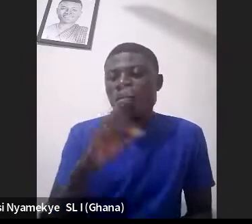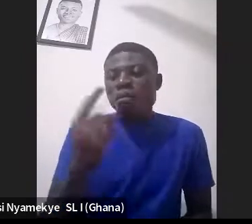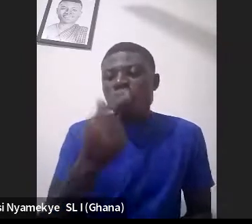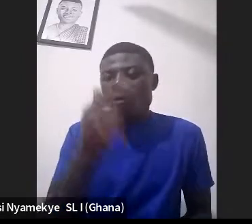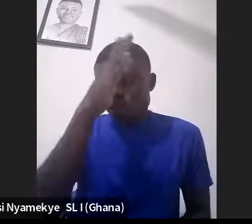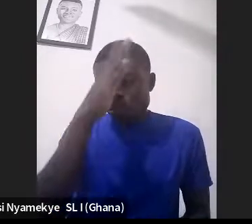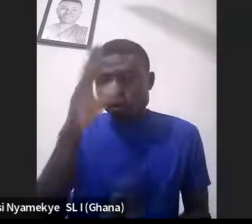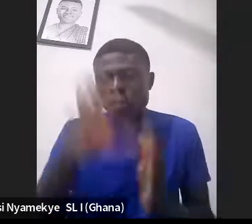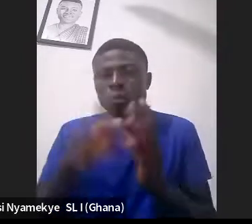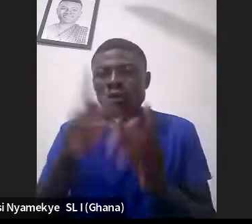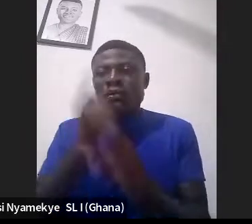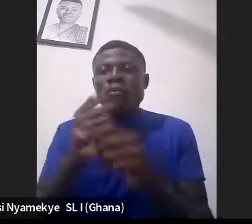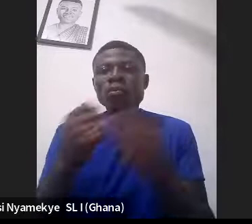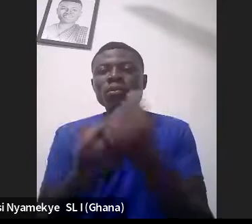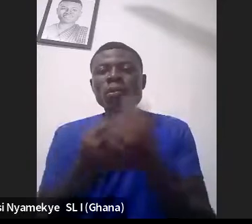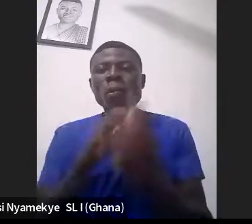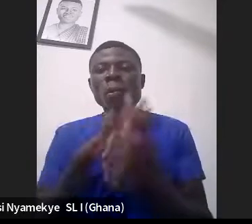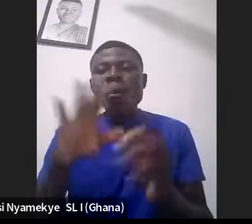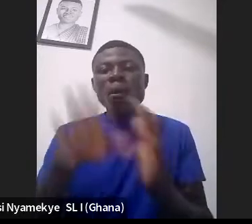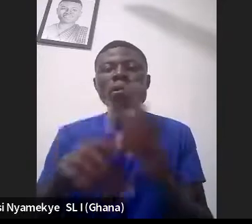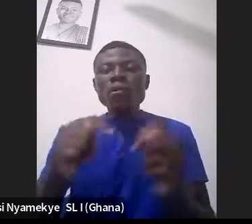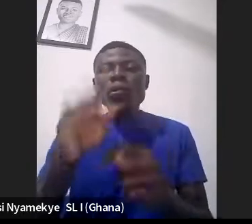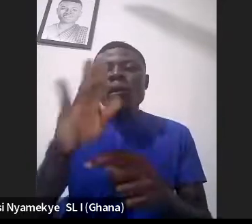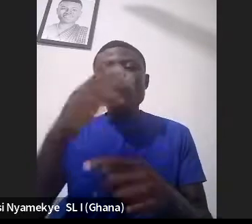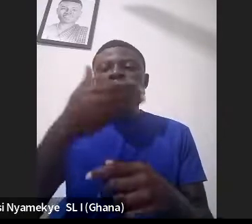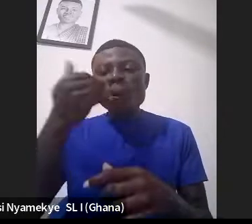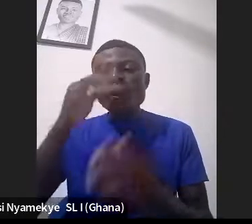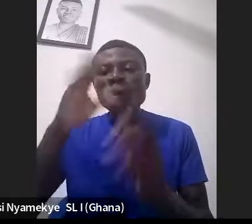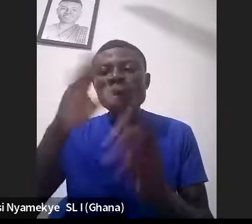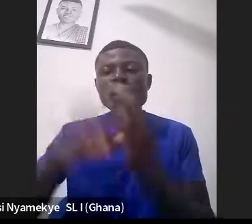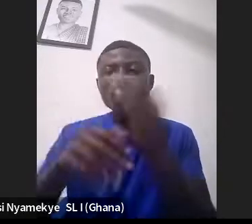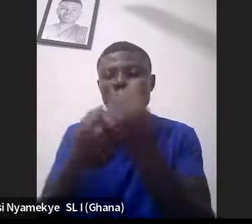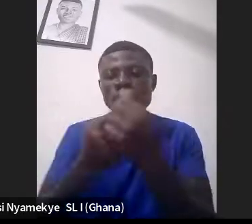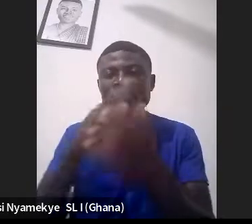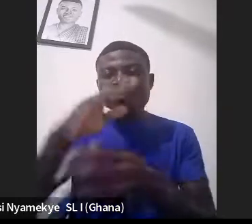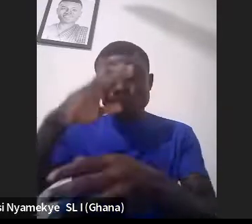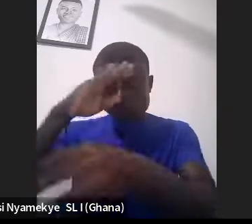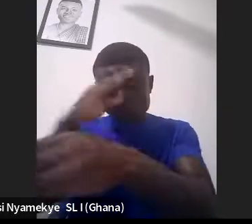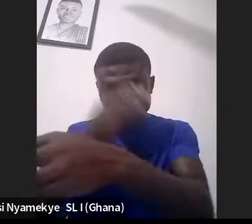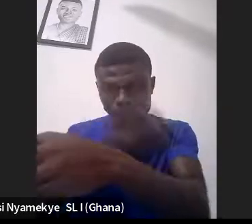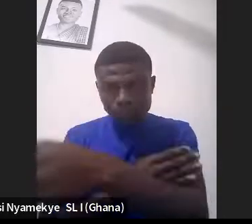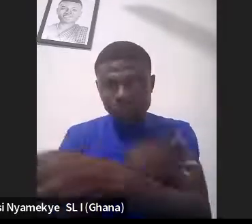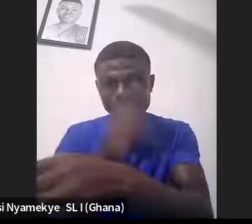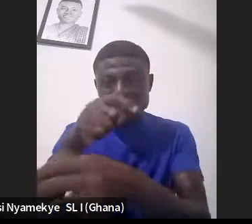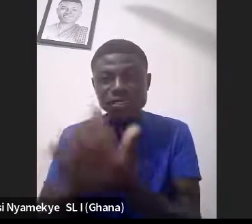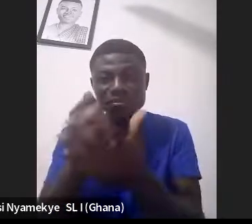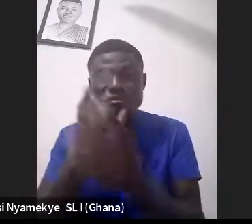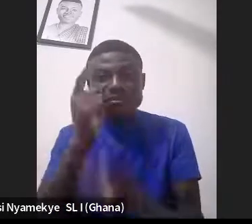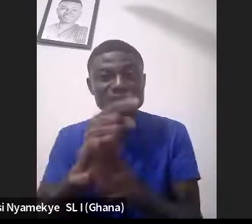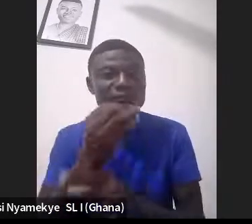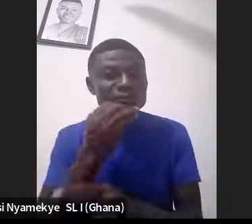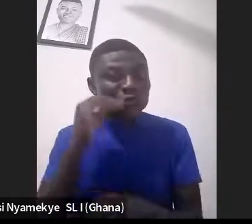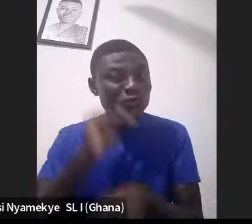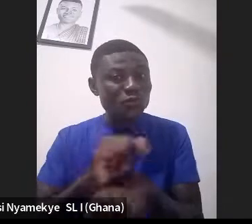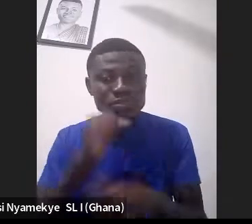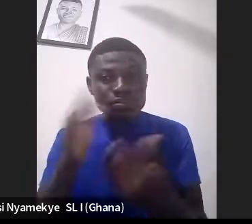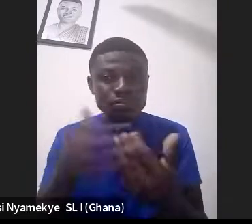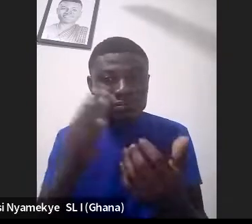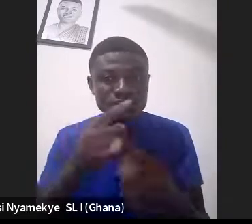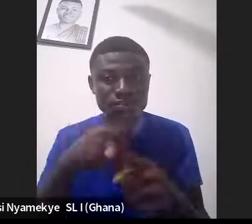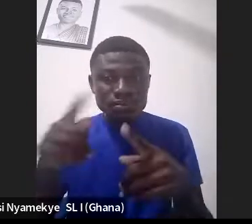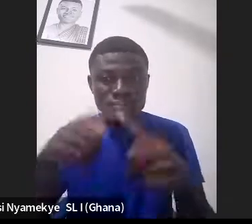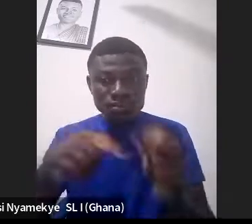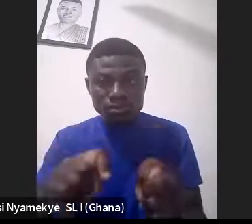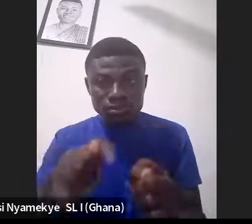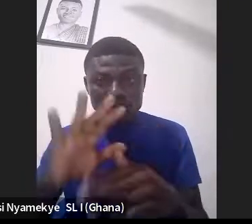children, and try your best to be zen when you're doing the homework. I know that's really hard, but they're trying their